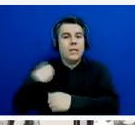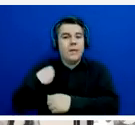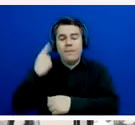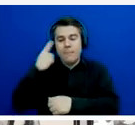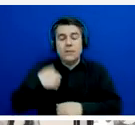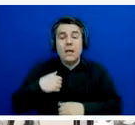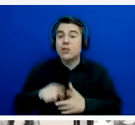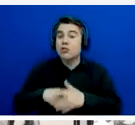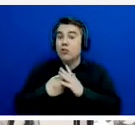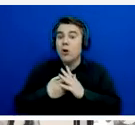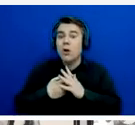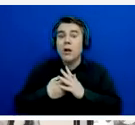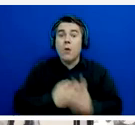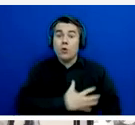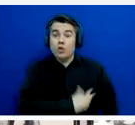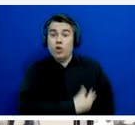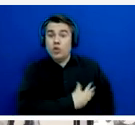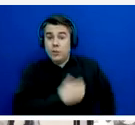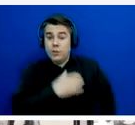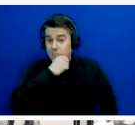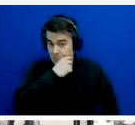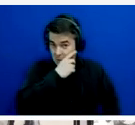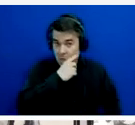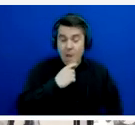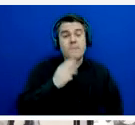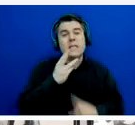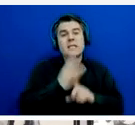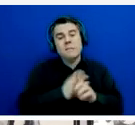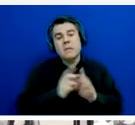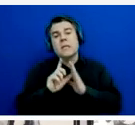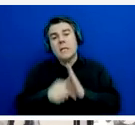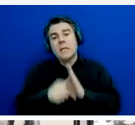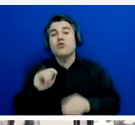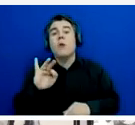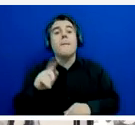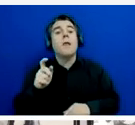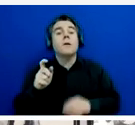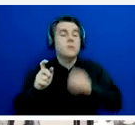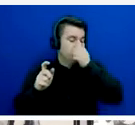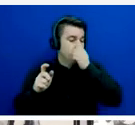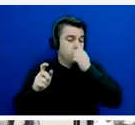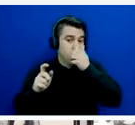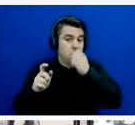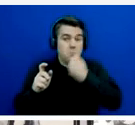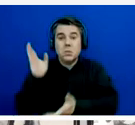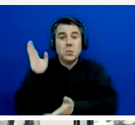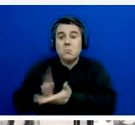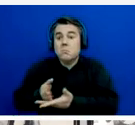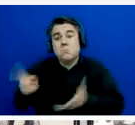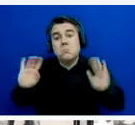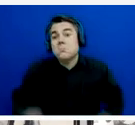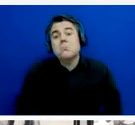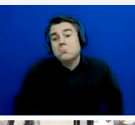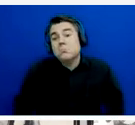started it, I was nursing. And about 6 months in on Triplex, I don't need that anymore.